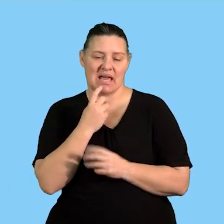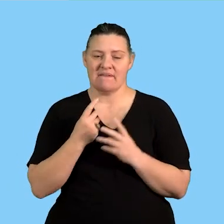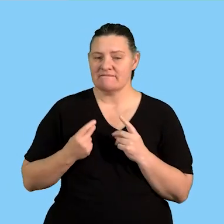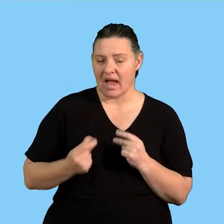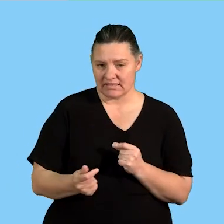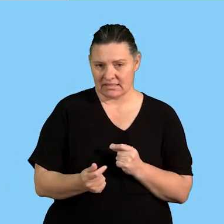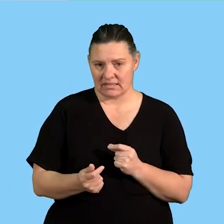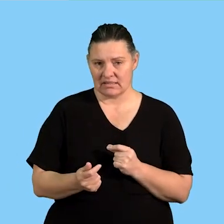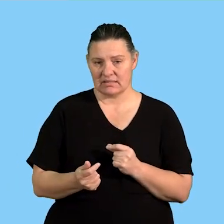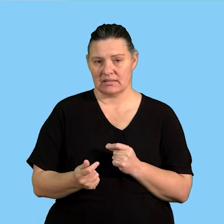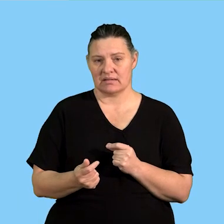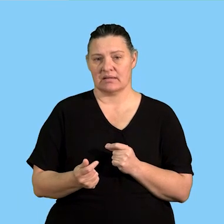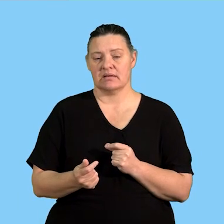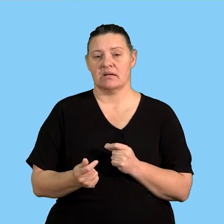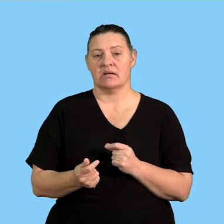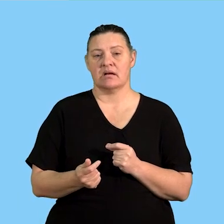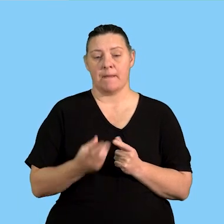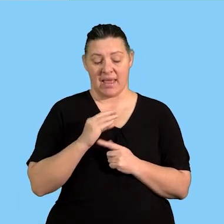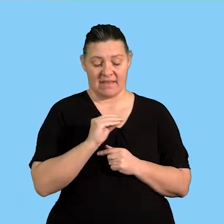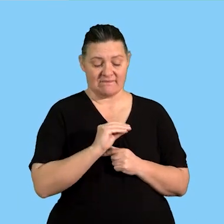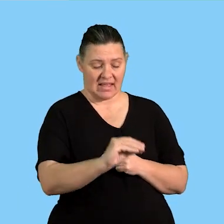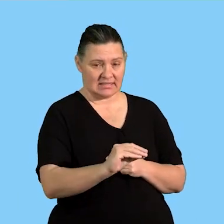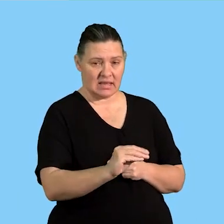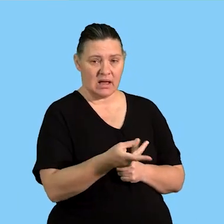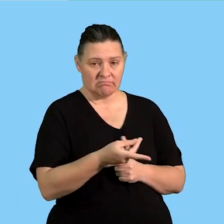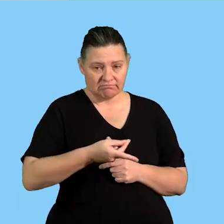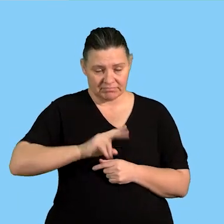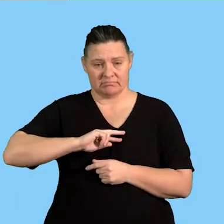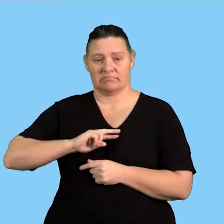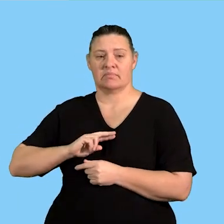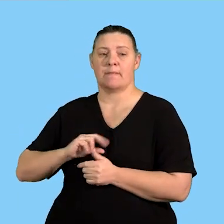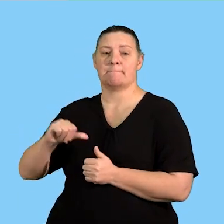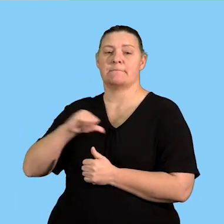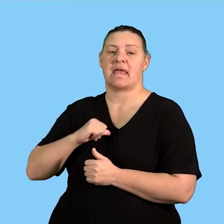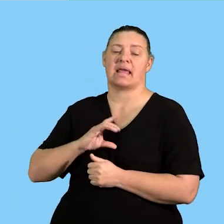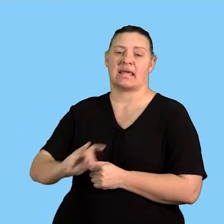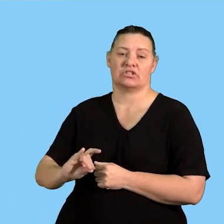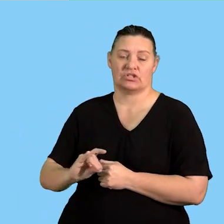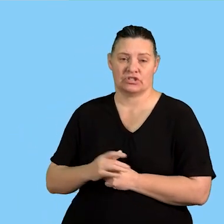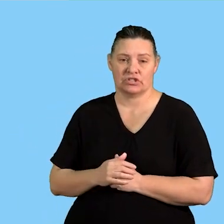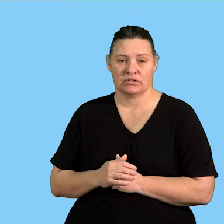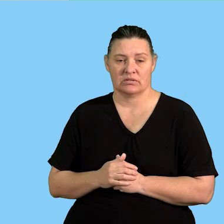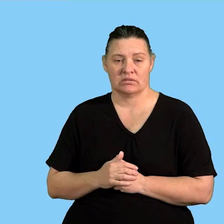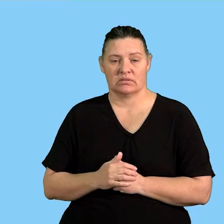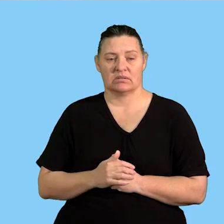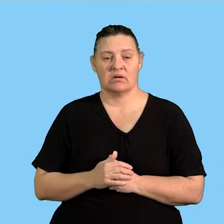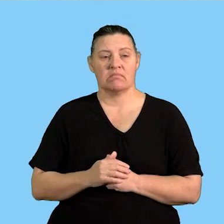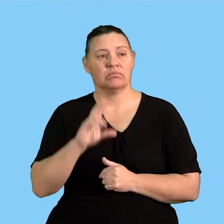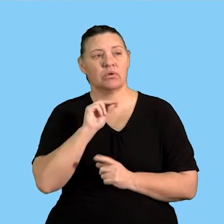with which investors can convert an investment into cash. So here we are talking